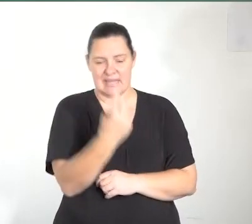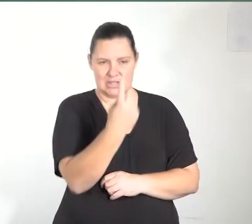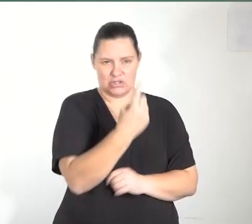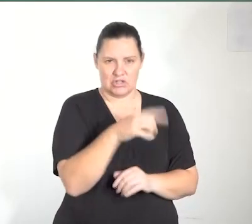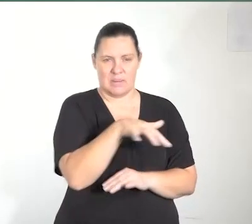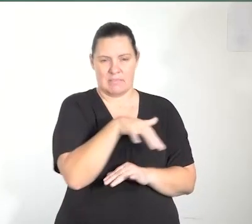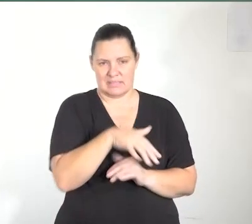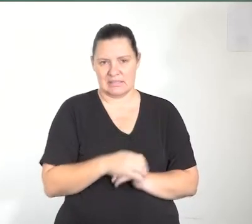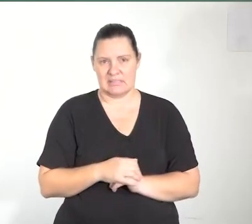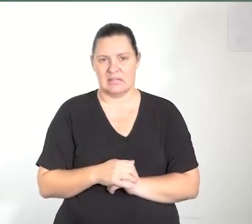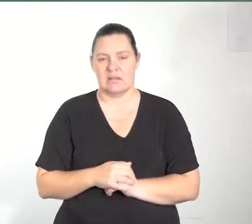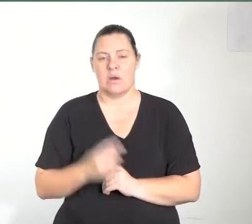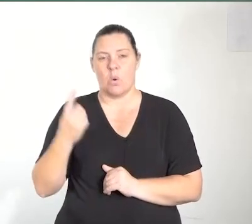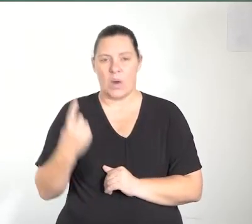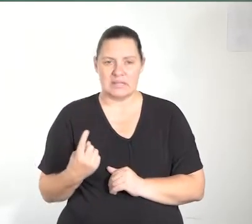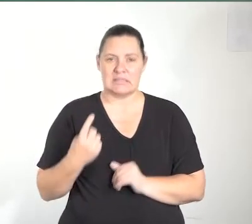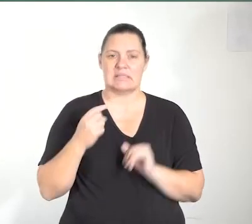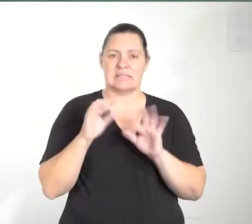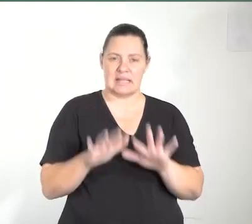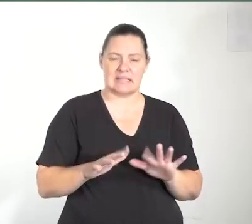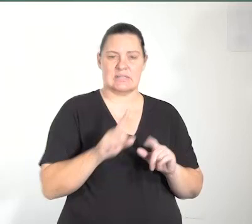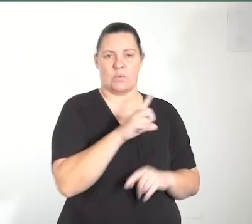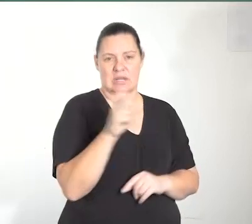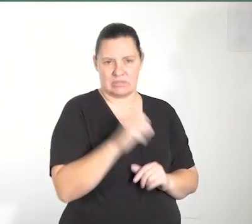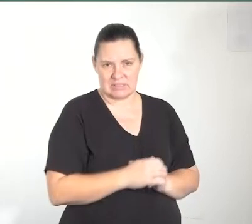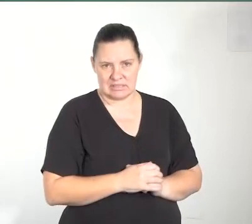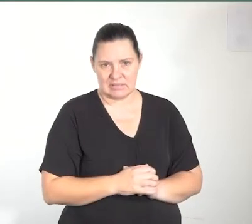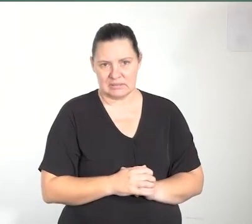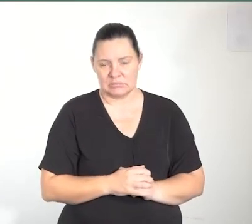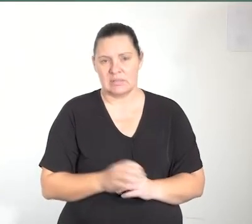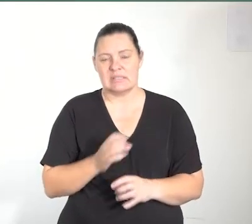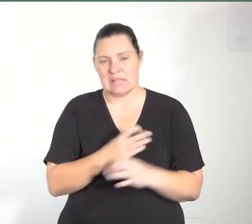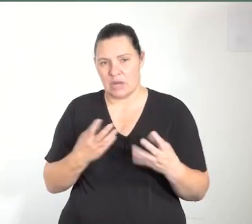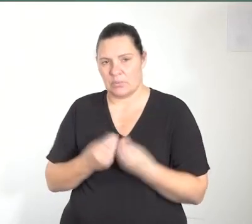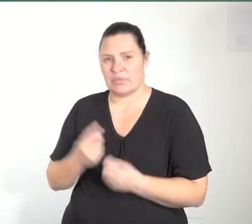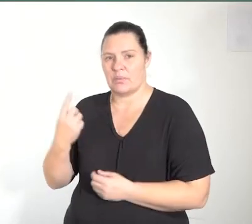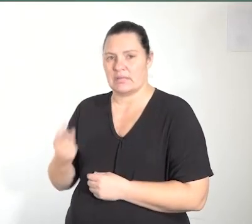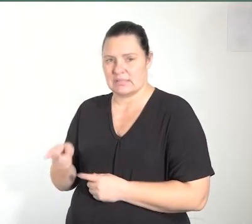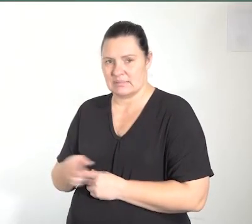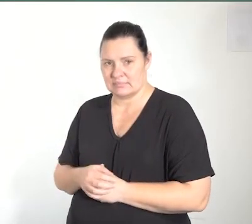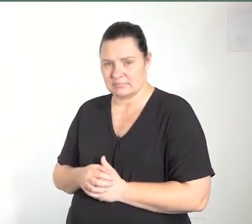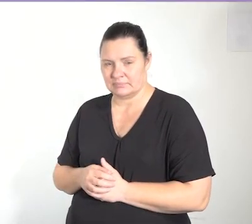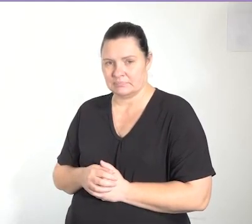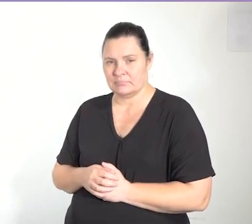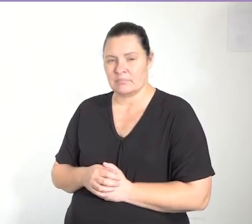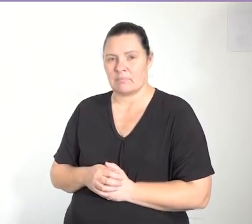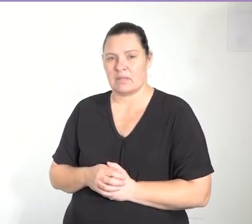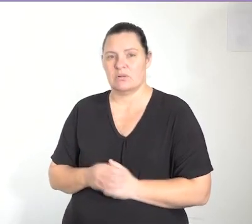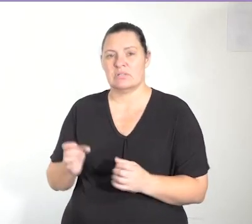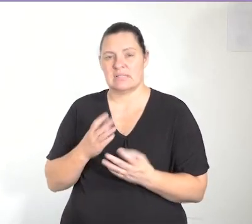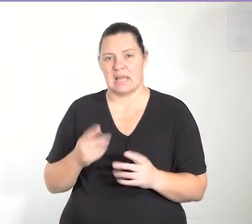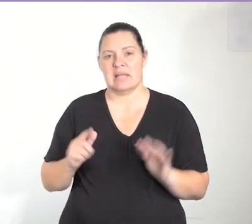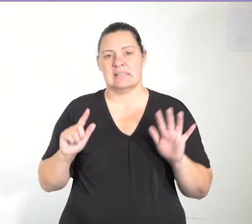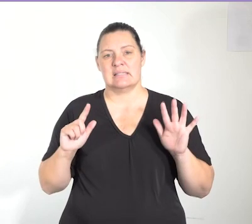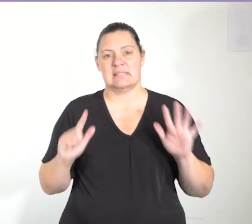place value. So we've got the ones, the tens, and the hundreds. We are going to start with the ones. So I am going